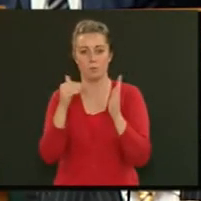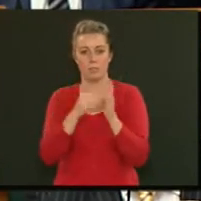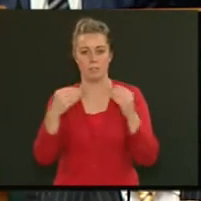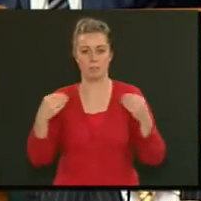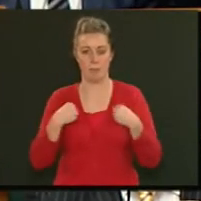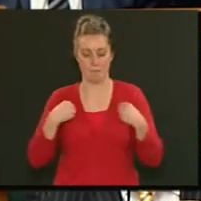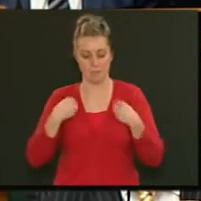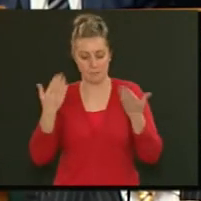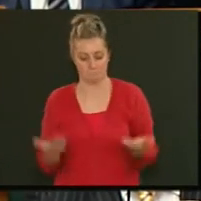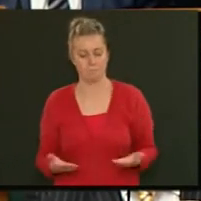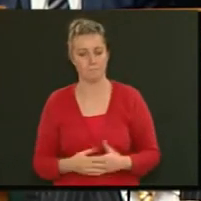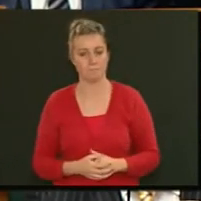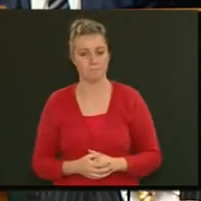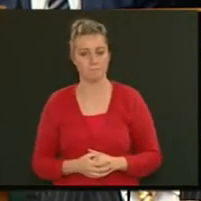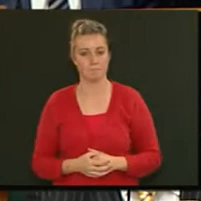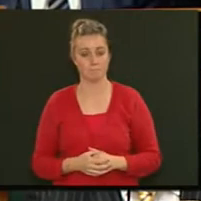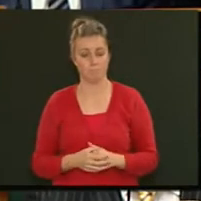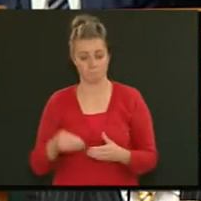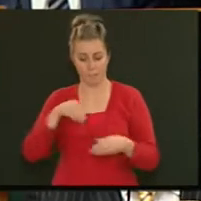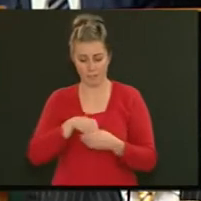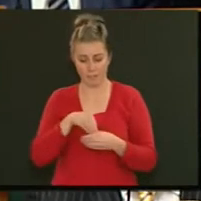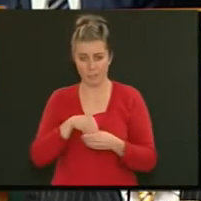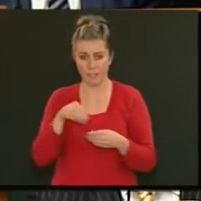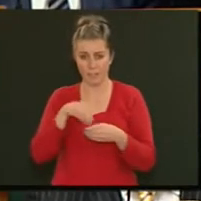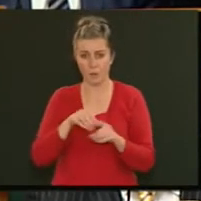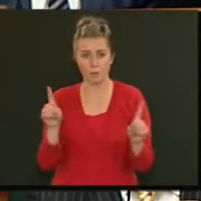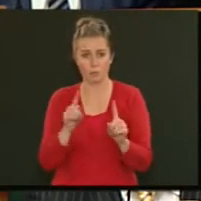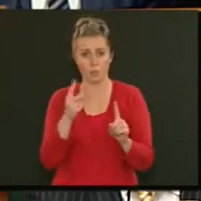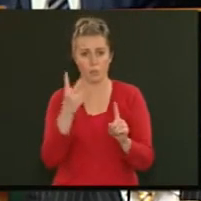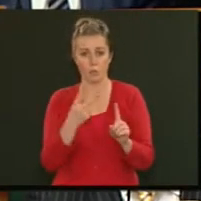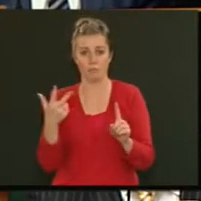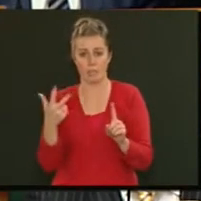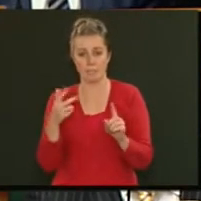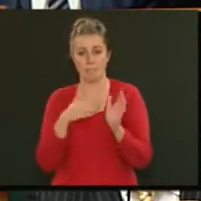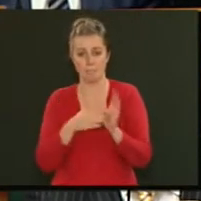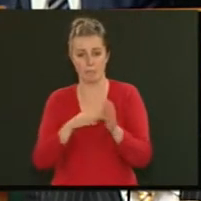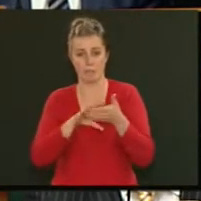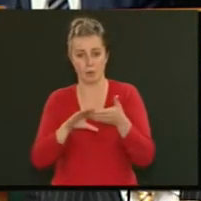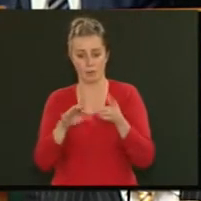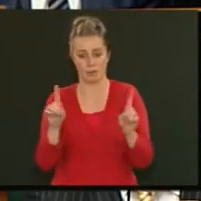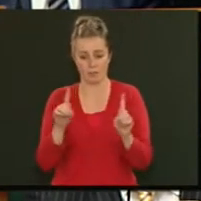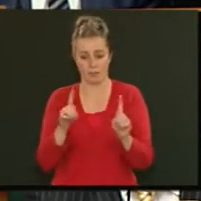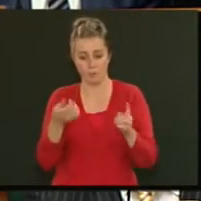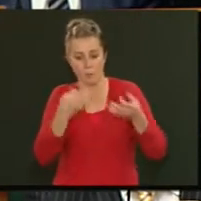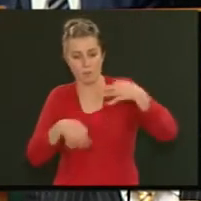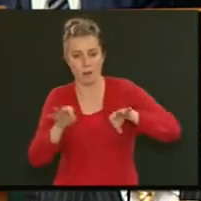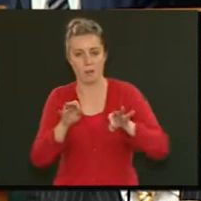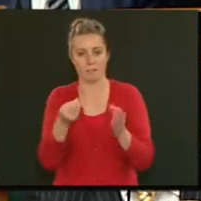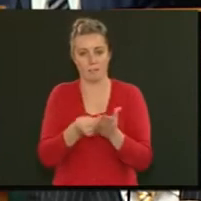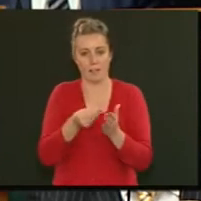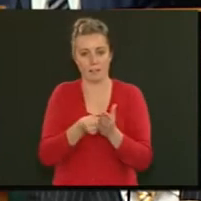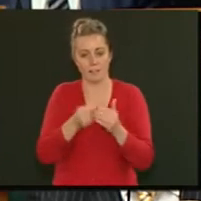companies. The funding includes $82 million for the government's preeminent applied science fund, the Endeavour